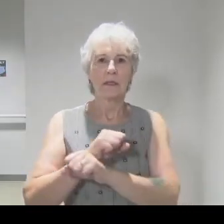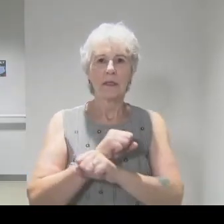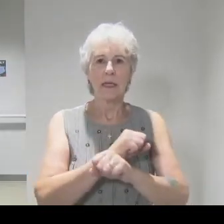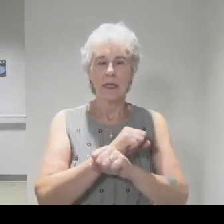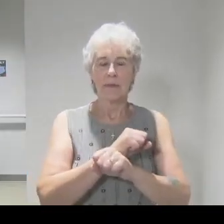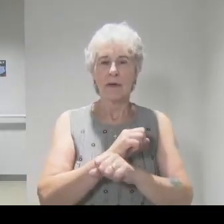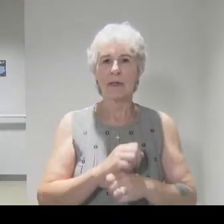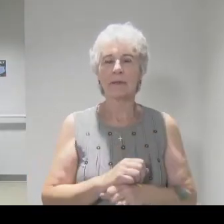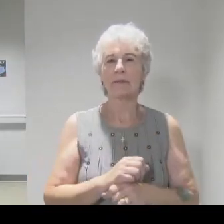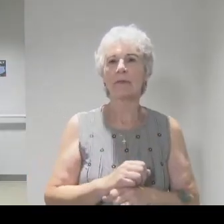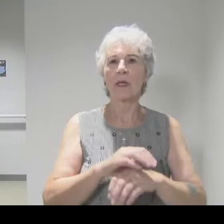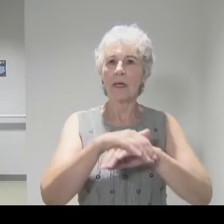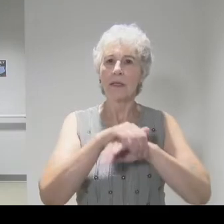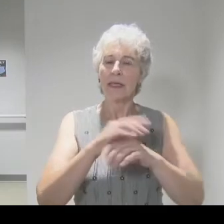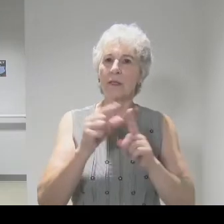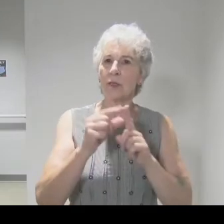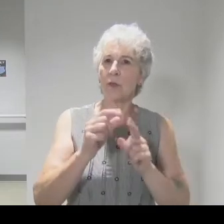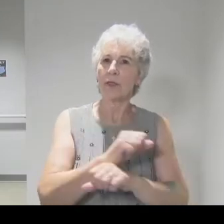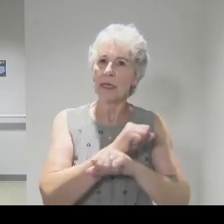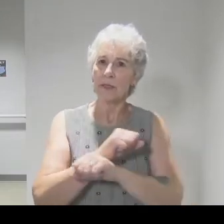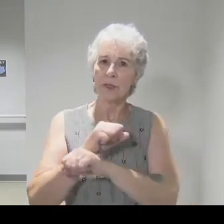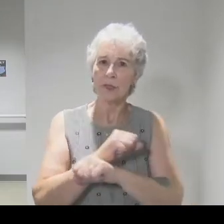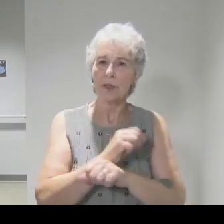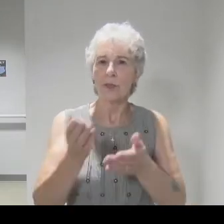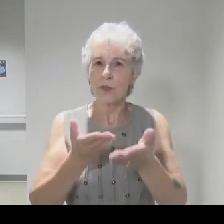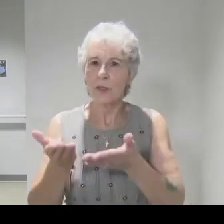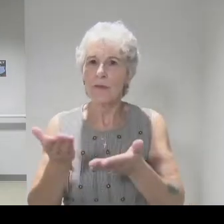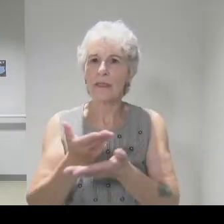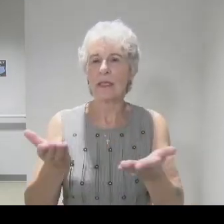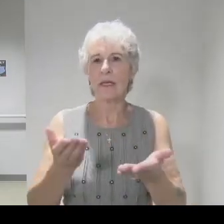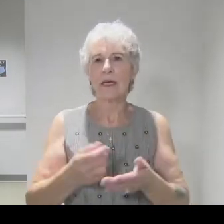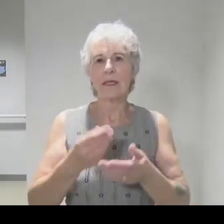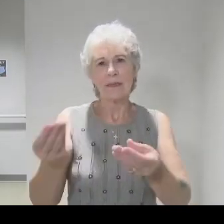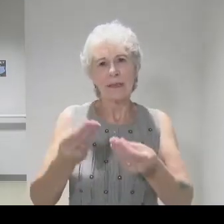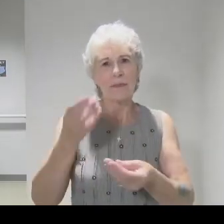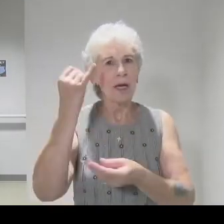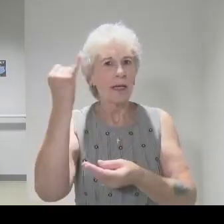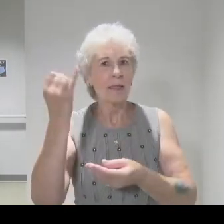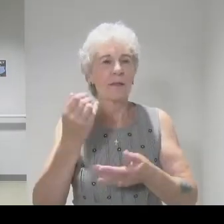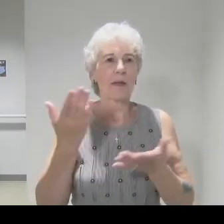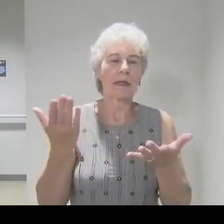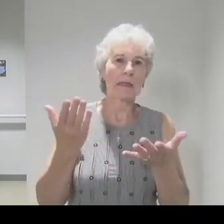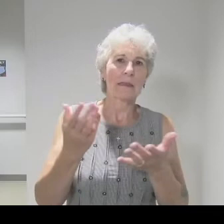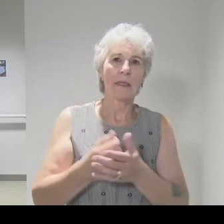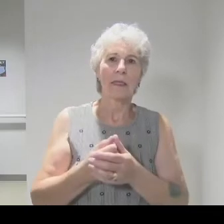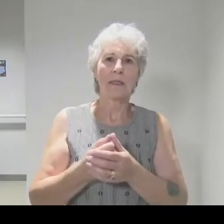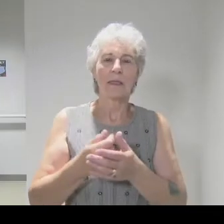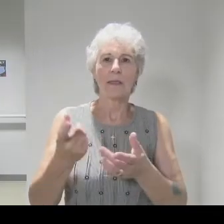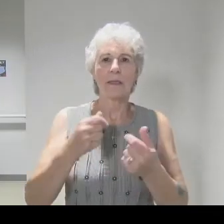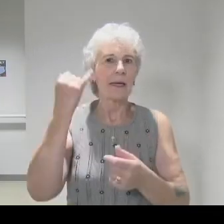see, the English word servant and even bondservant of some translations kind of gives the idea of some sort of recompense or pay.